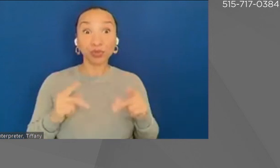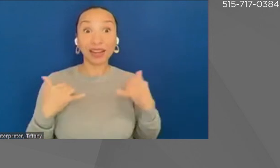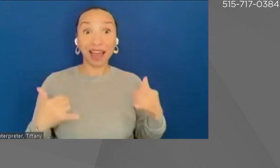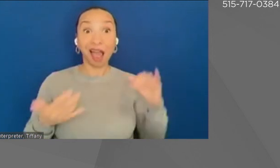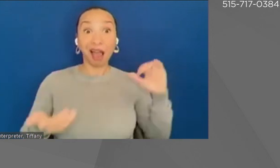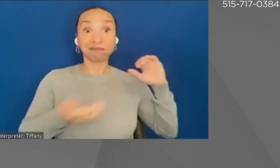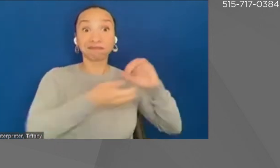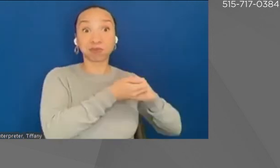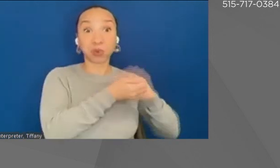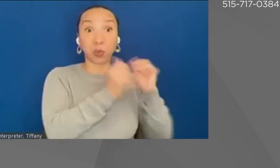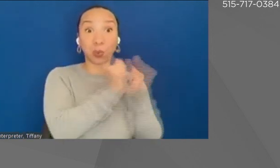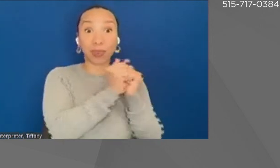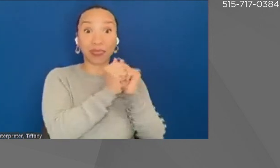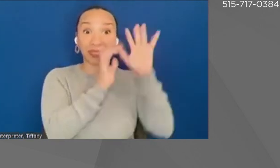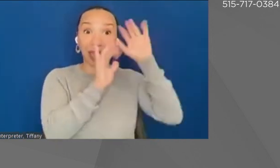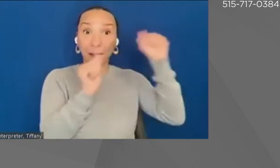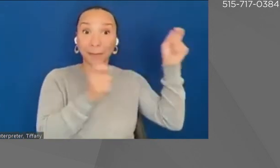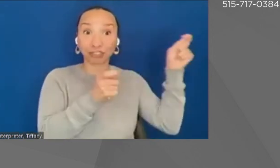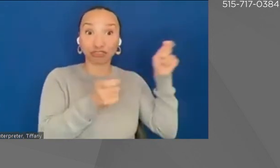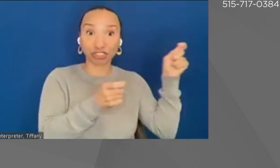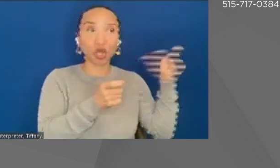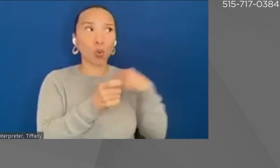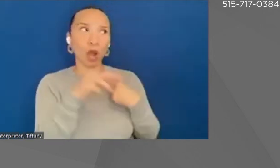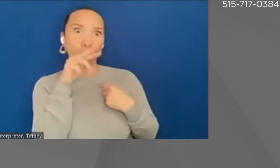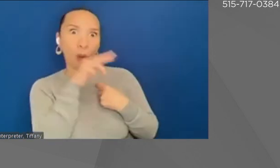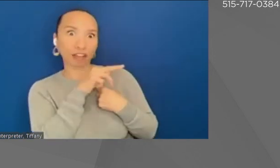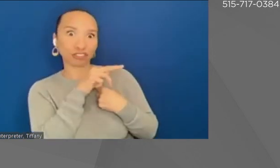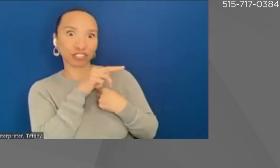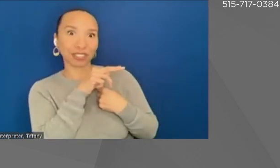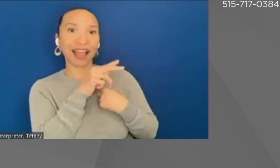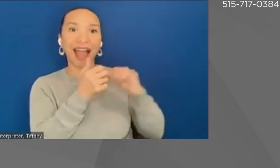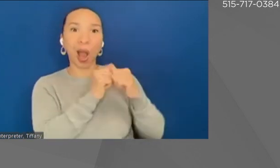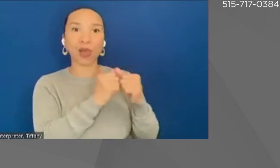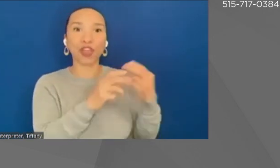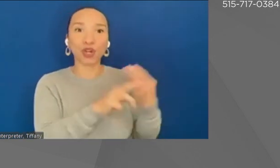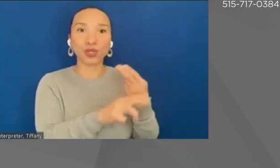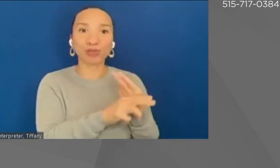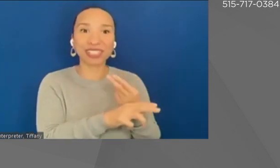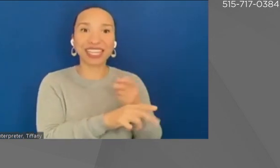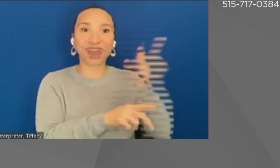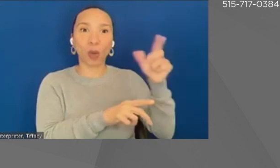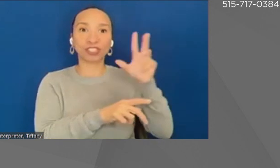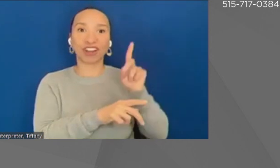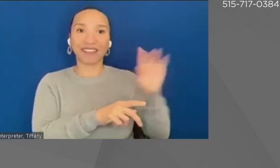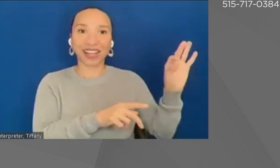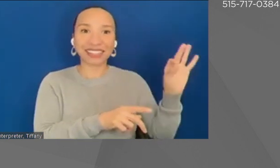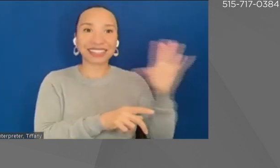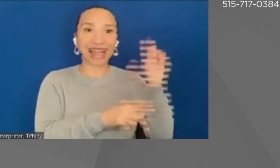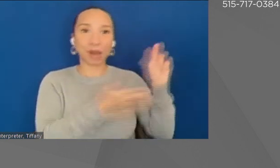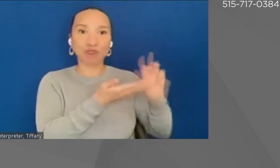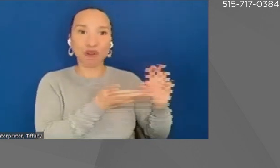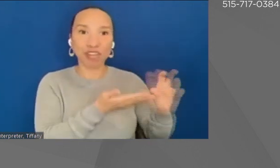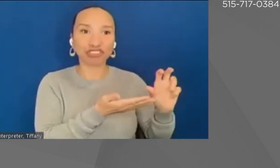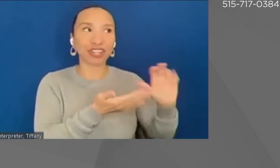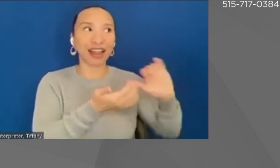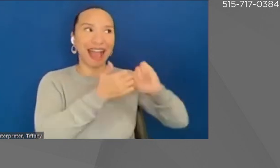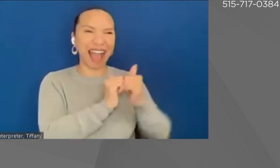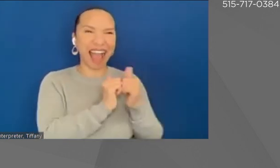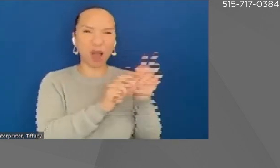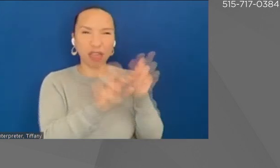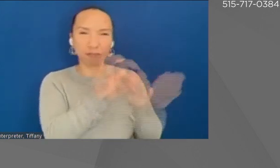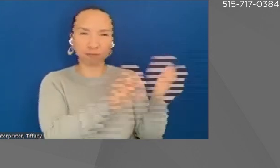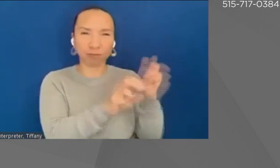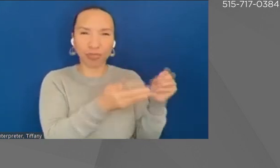watching, where they're taking the appropriations and the discretionary fundings to really focus on WIC and the dietary guidelines and other